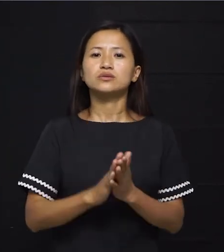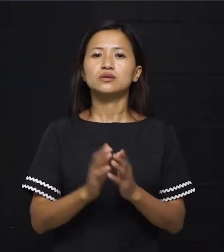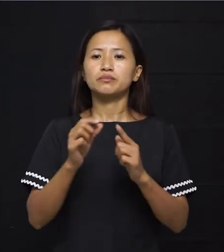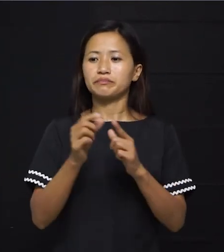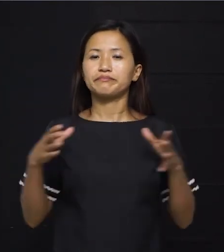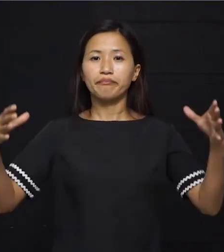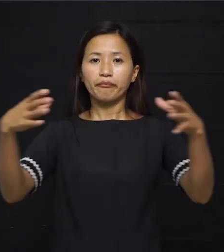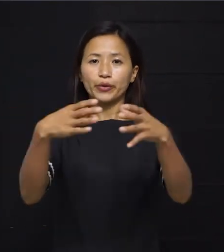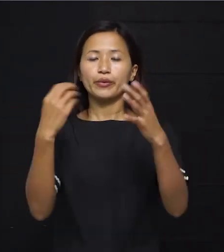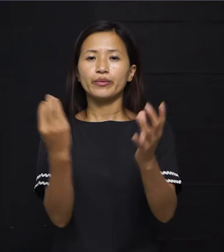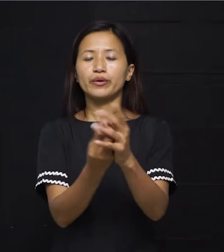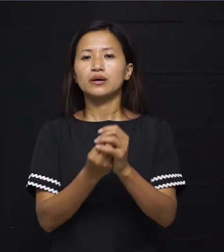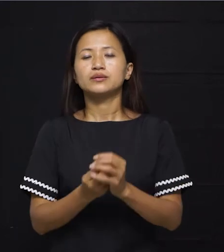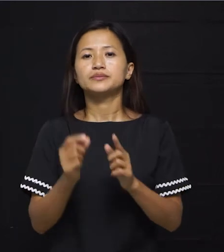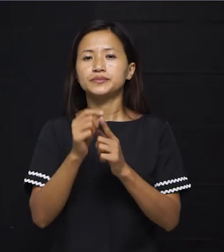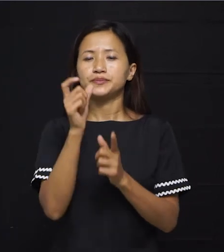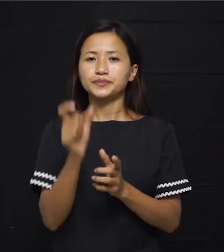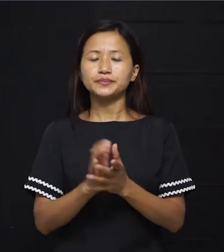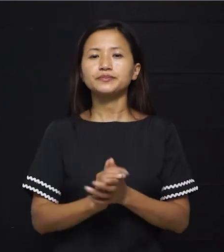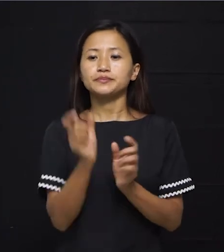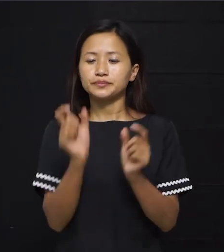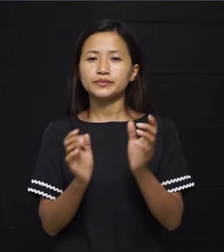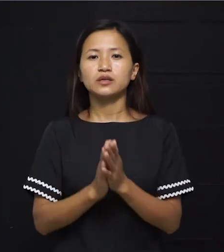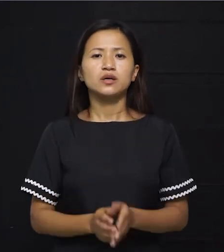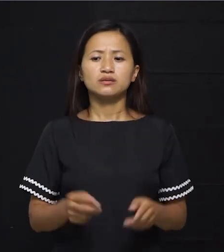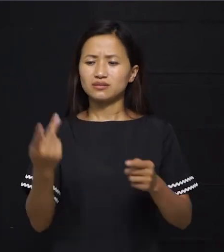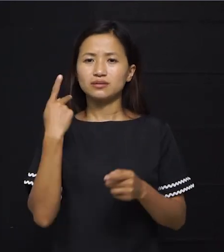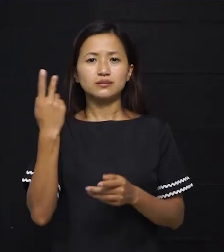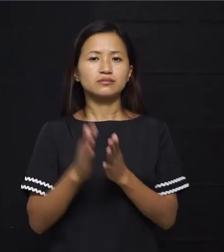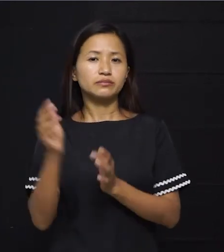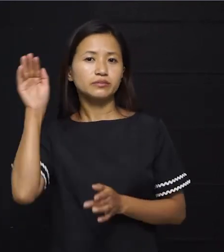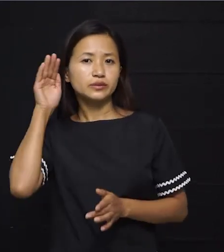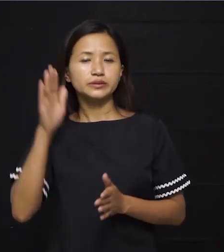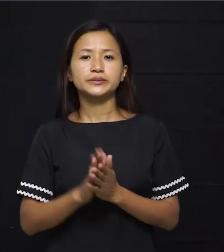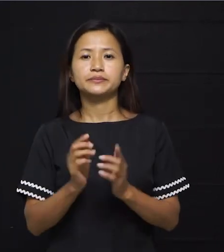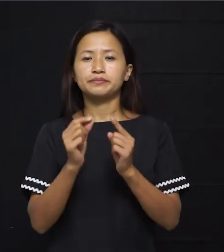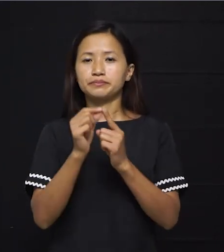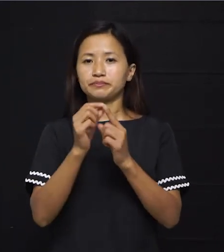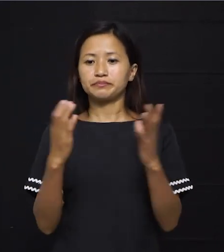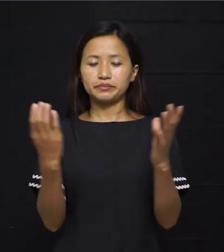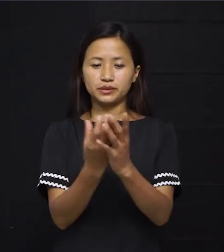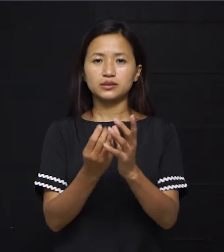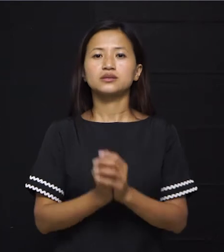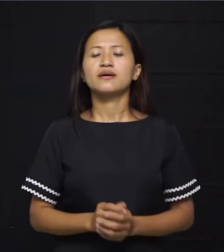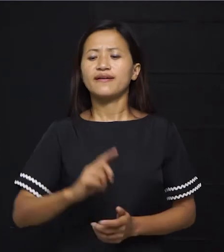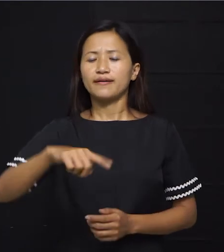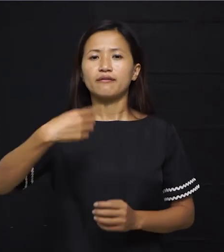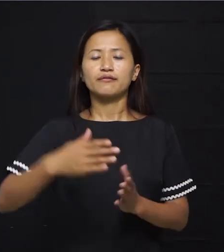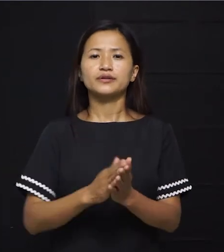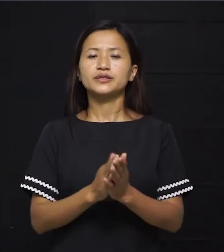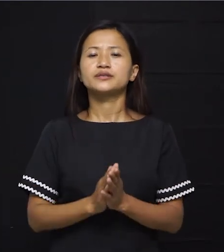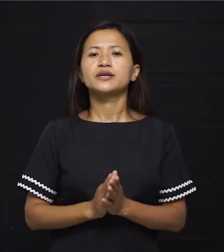panchayat listened to him. And after listening to both the parties, the people, like every village, the